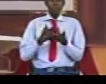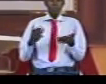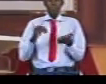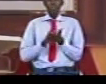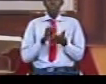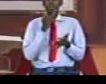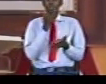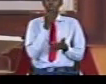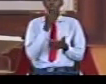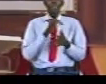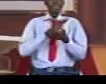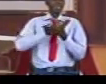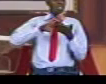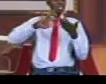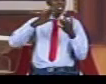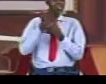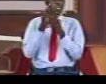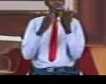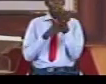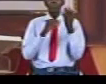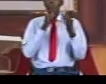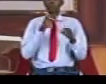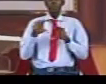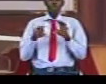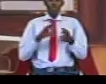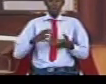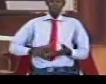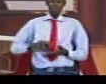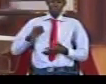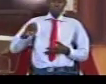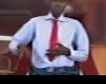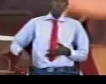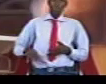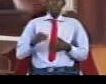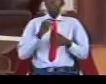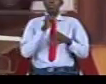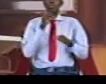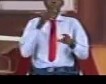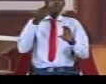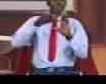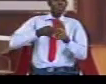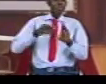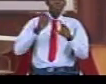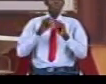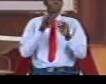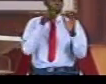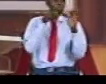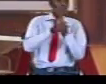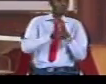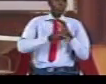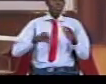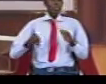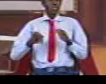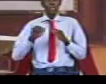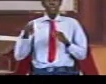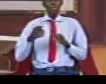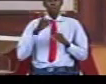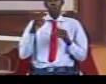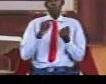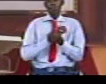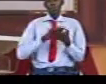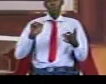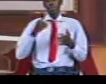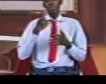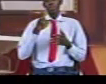hands, and he's not committed abortion. Clean hands, he's not involved in killing or destroying anybody. He that has clean